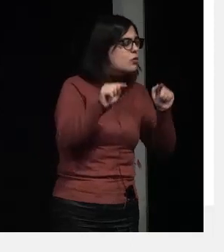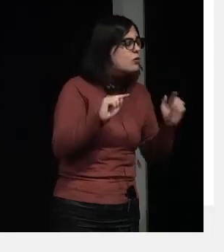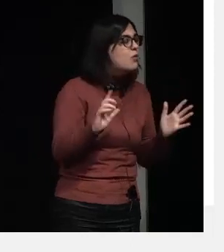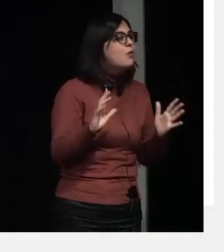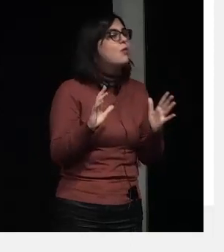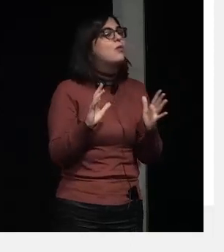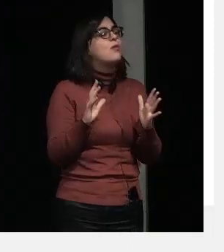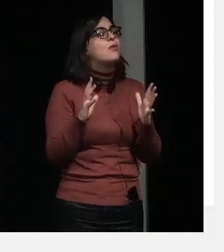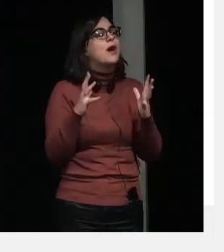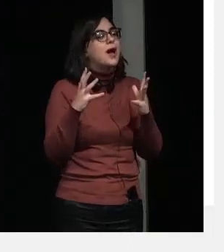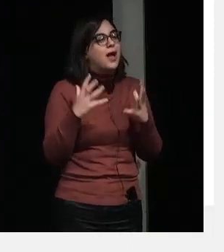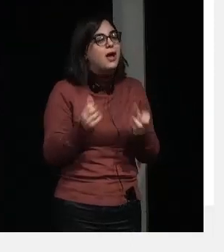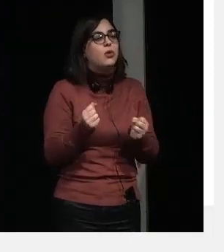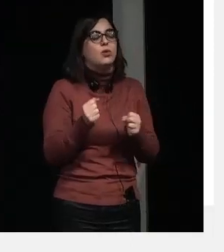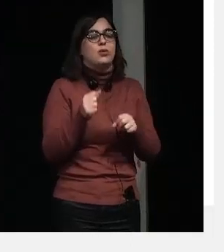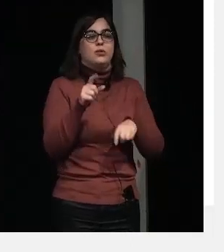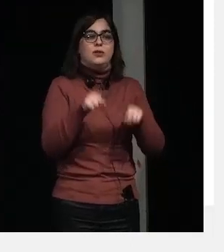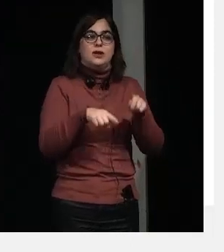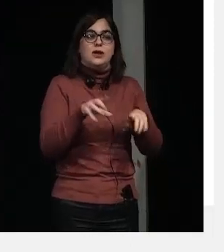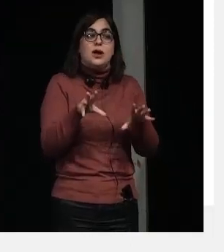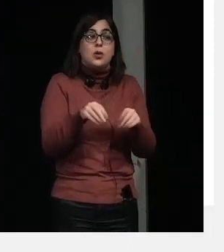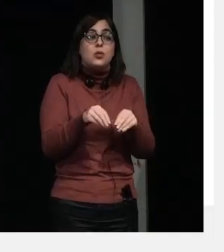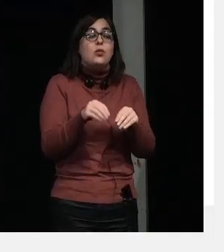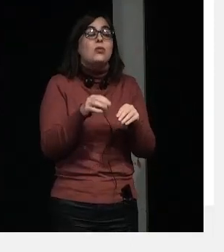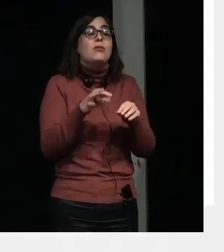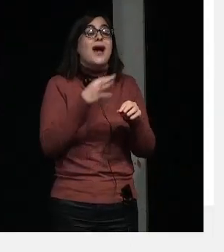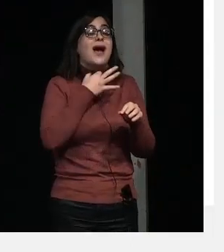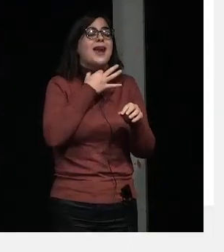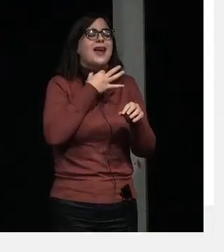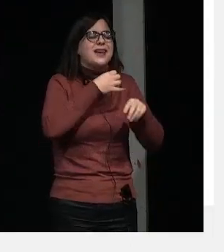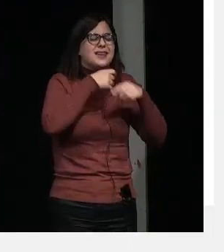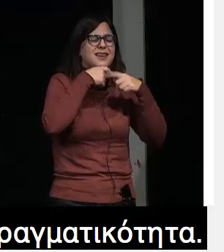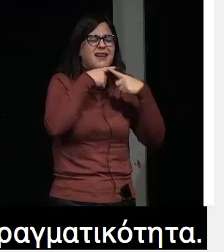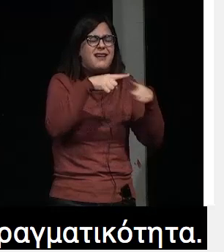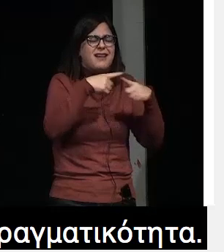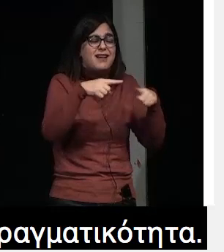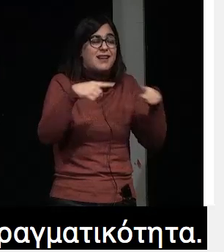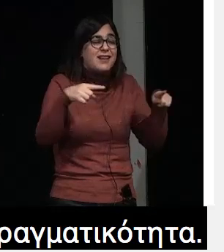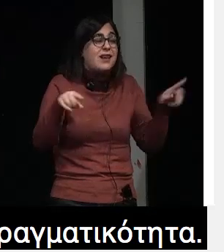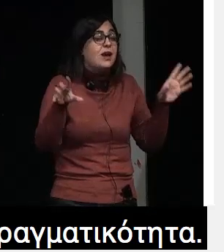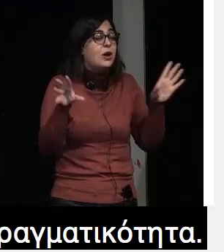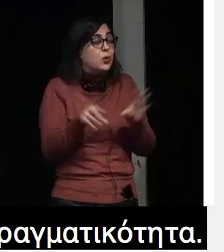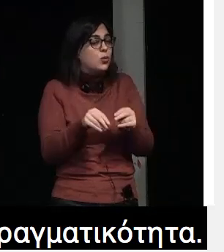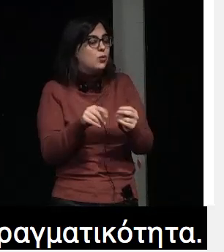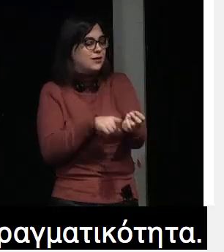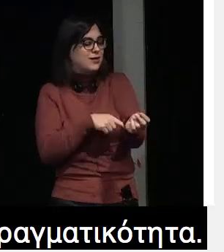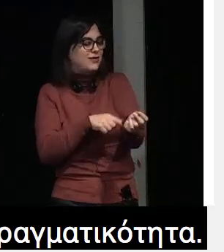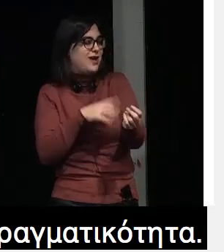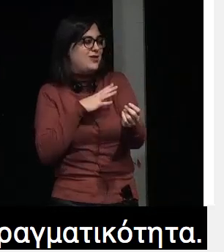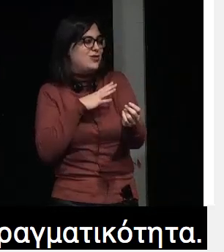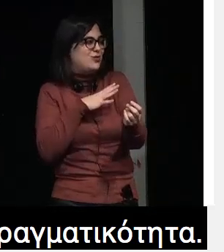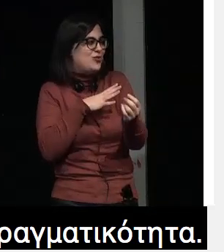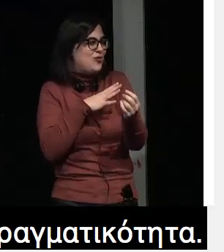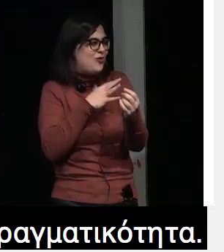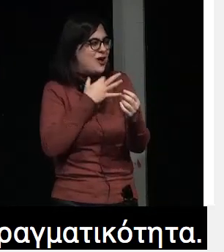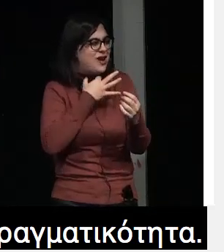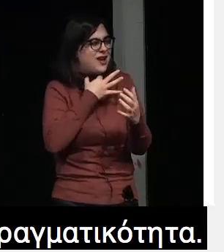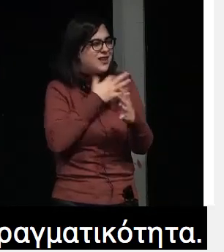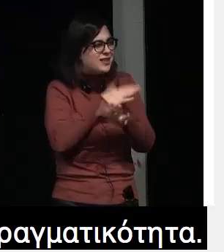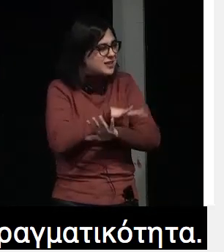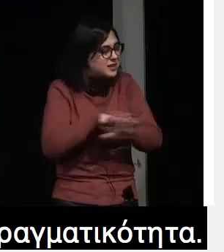incredible neurodiversity needs throughout. And really what we have come